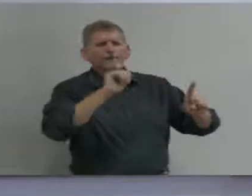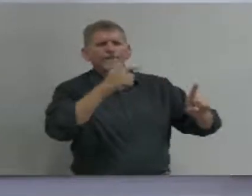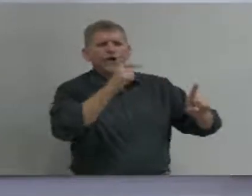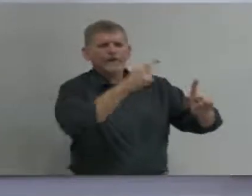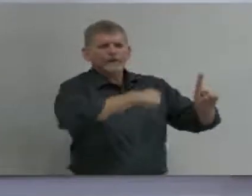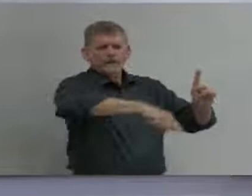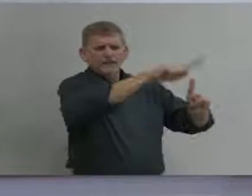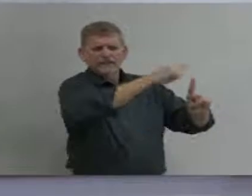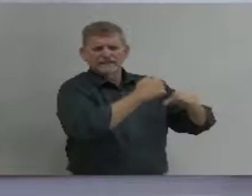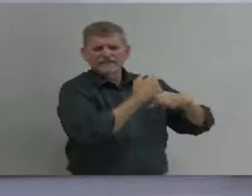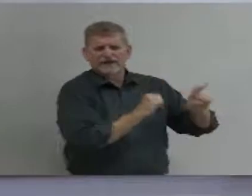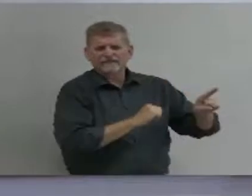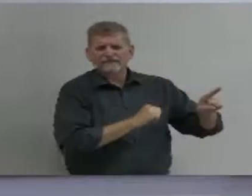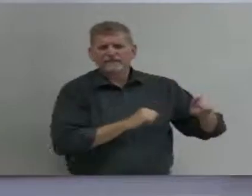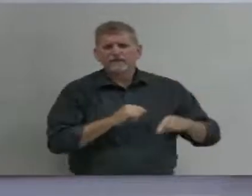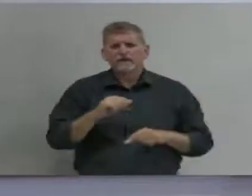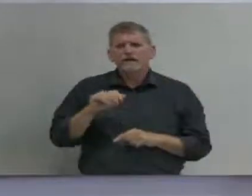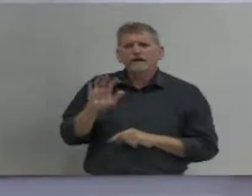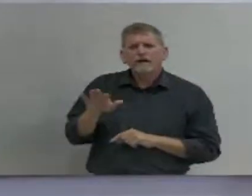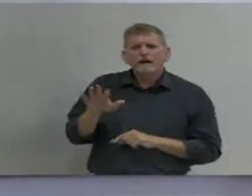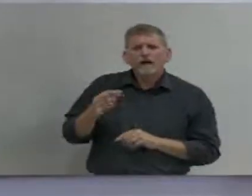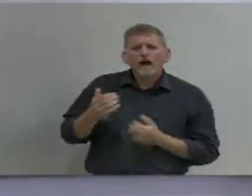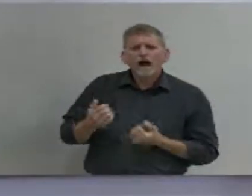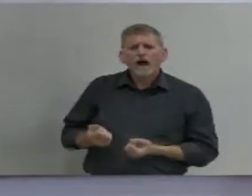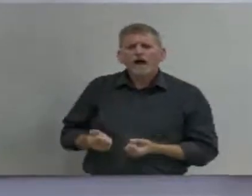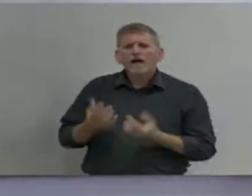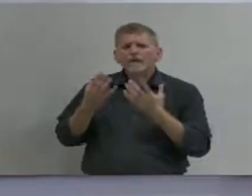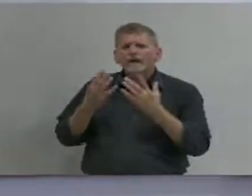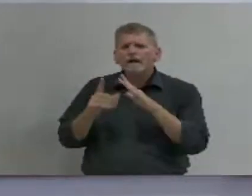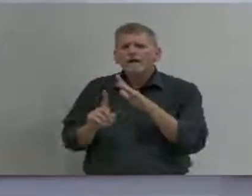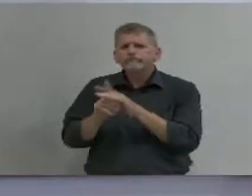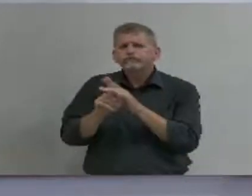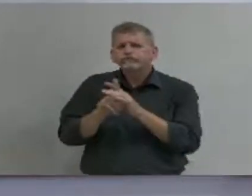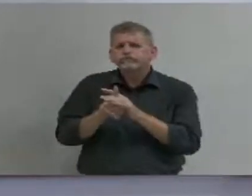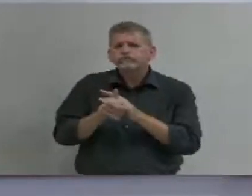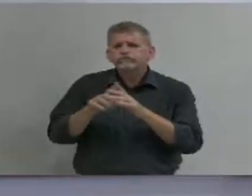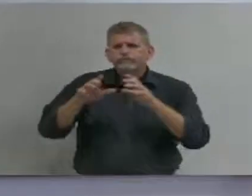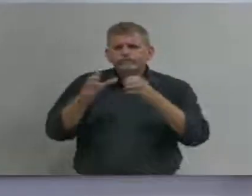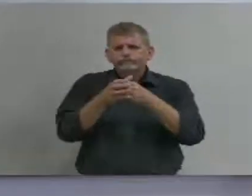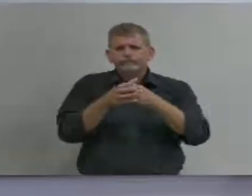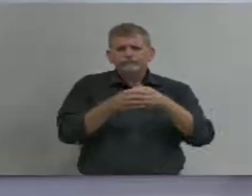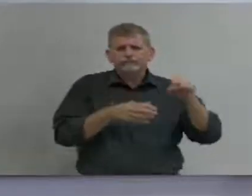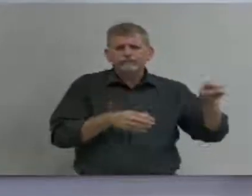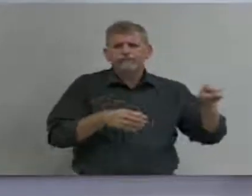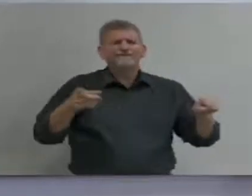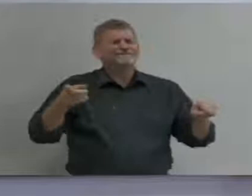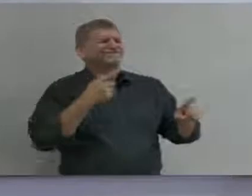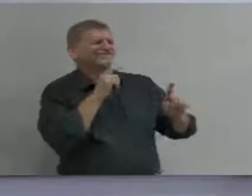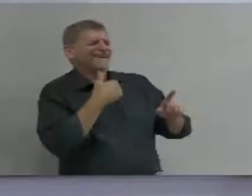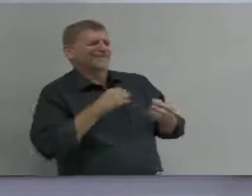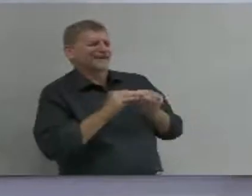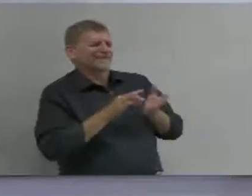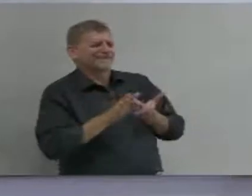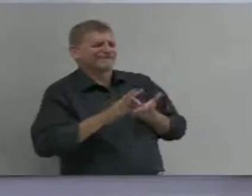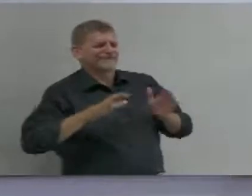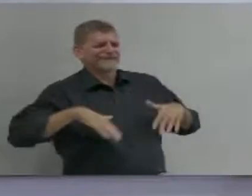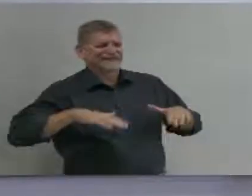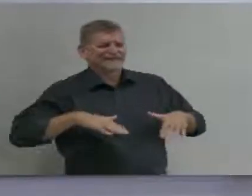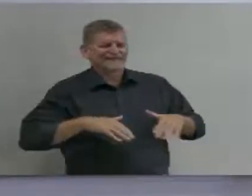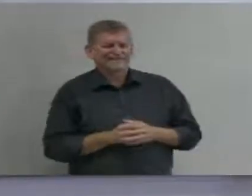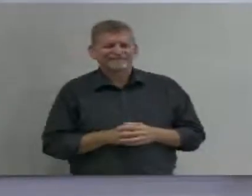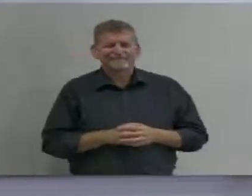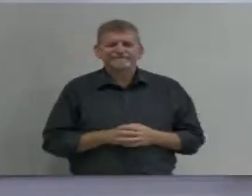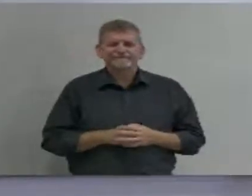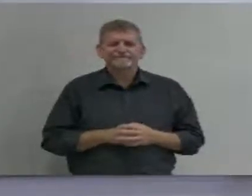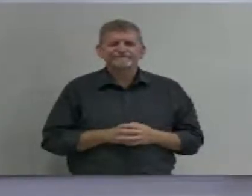cases there are in Fuse and if there's a cluster there? I don't have the numbers in front of me. There was a